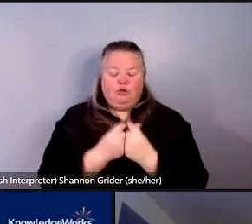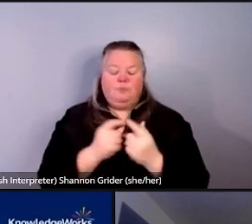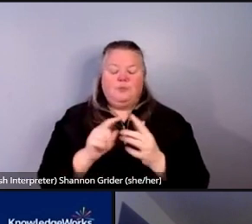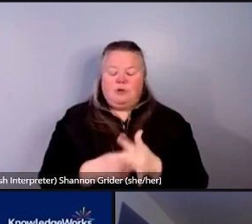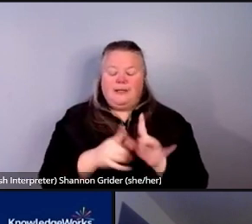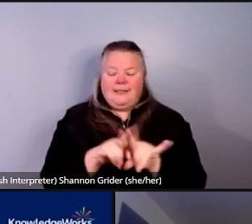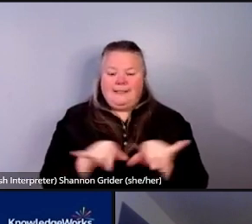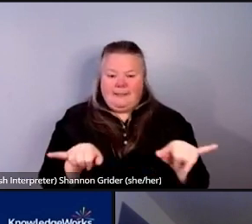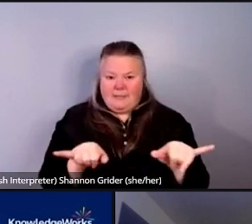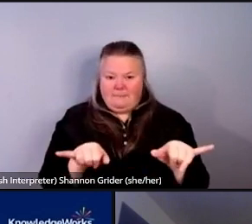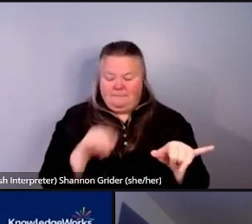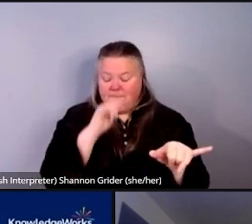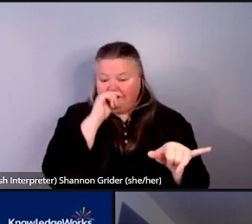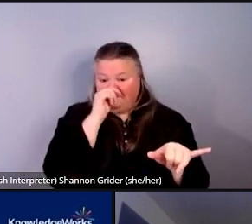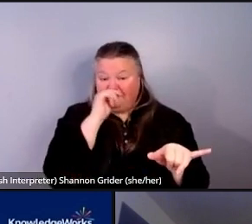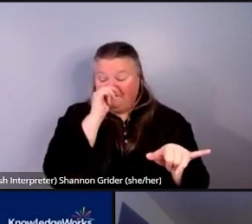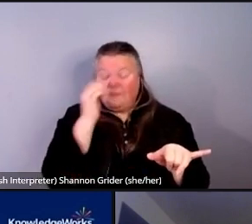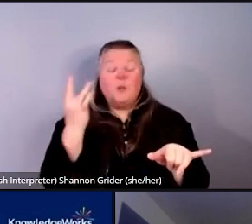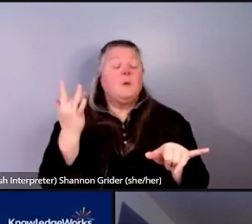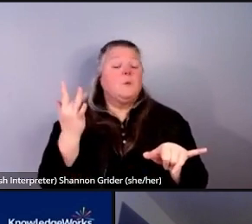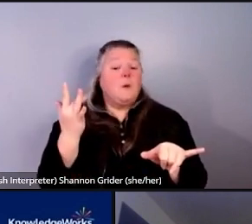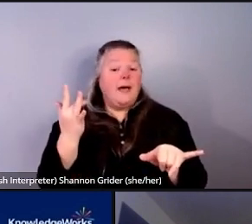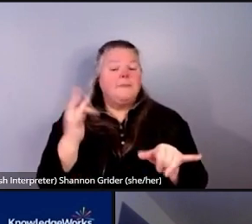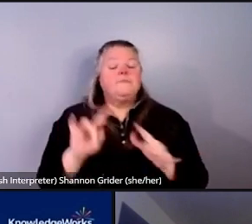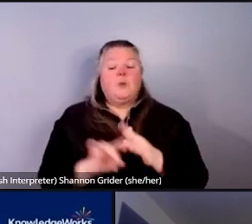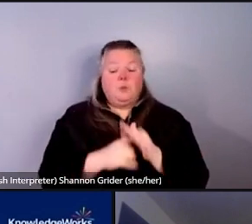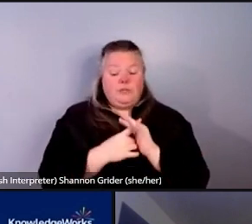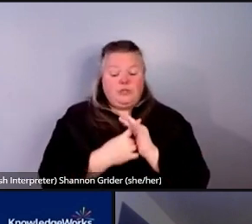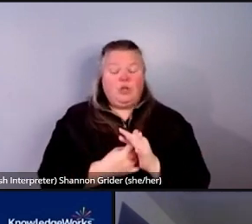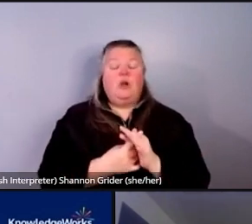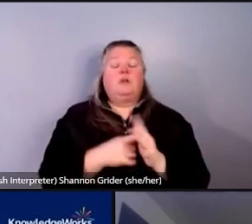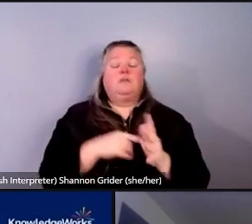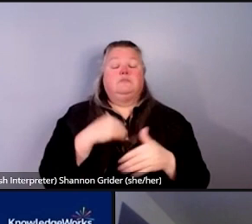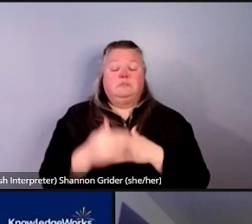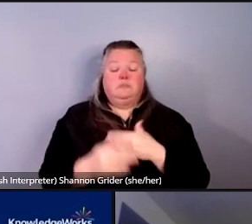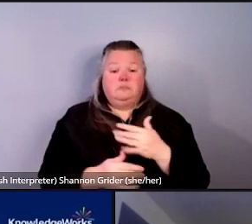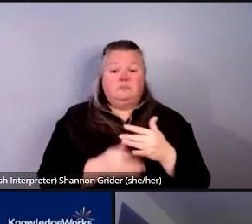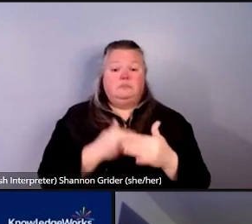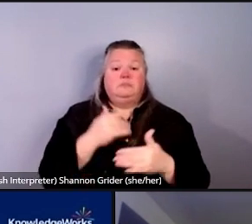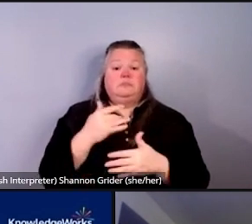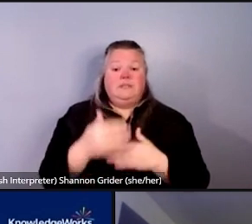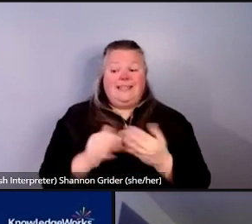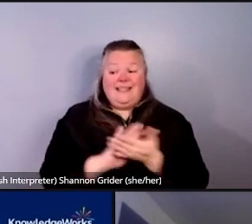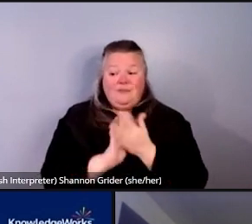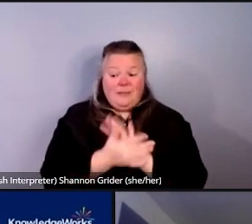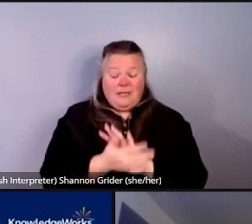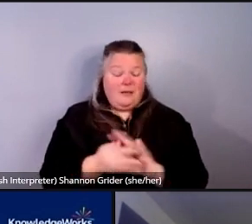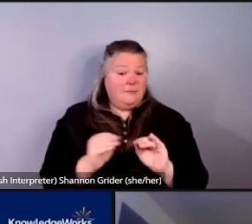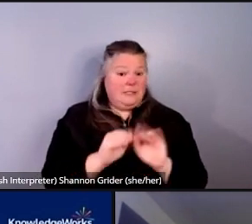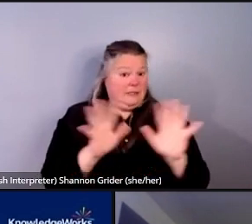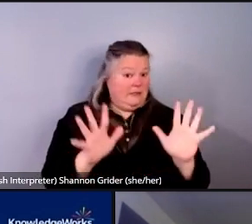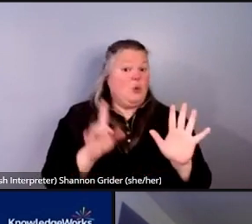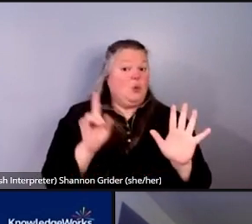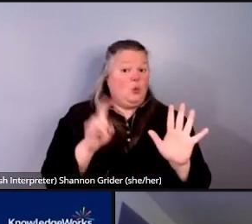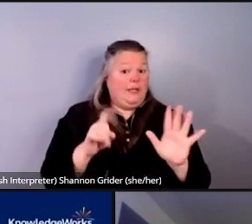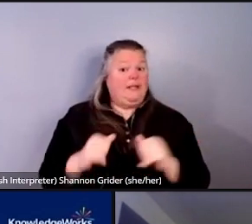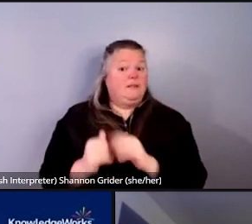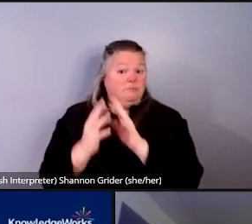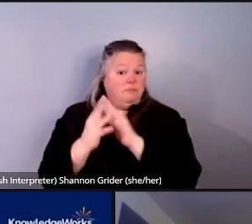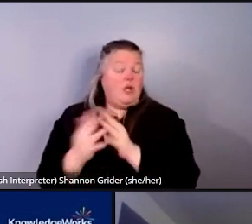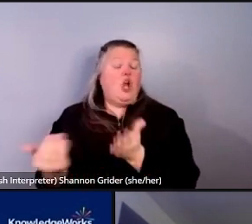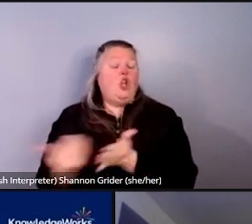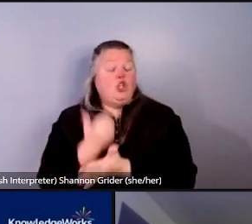an intention that as we start on this journey, if it becomes apparent that we need to form a new work group